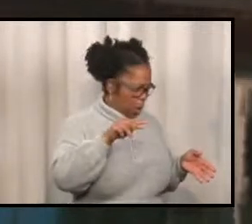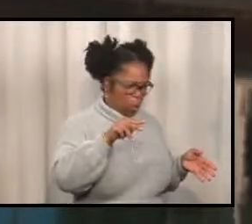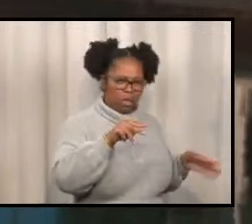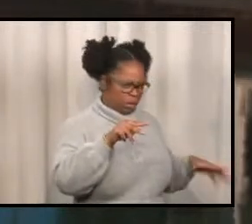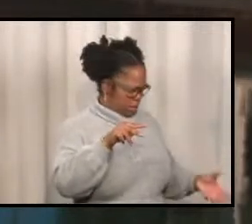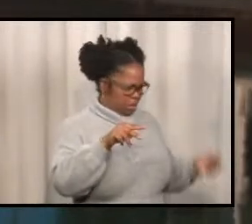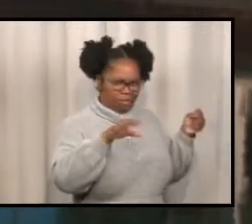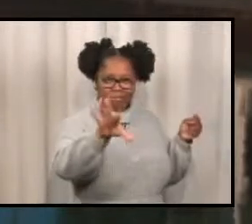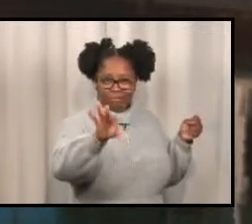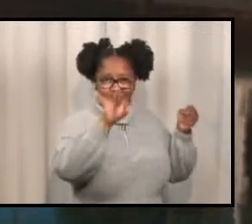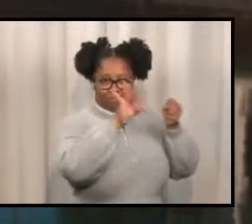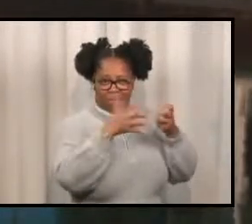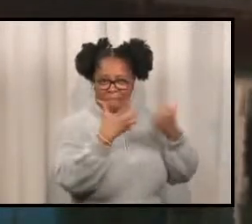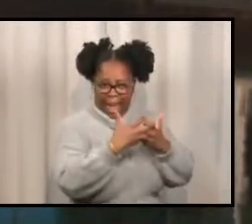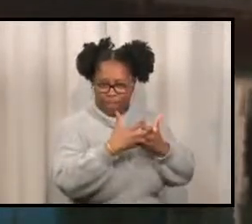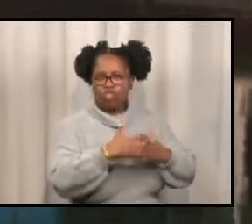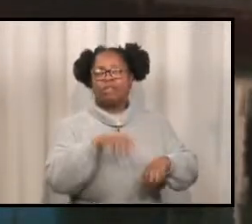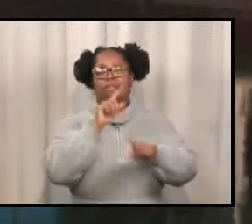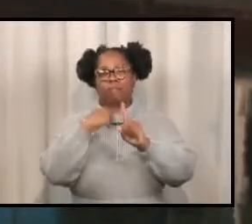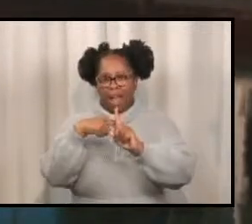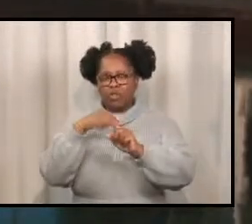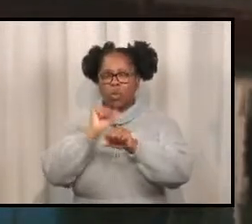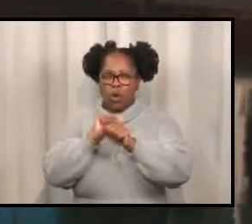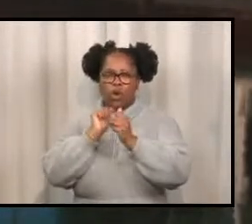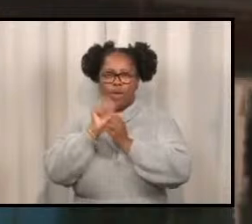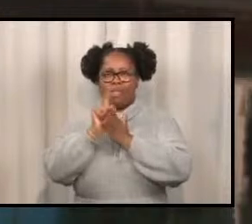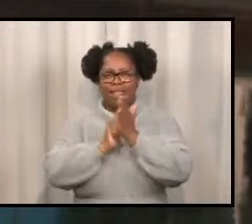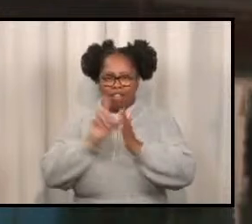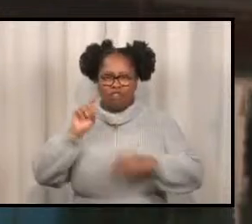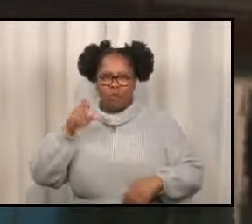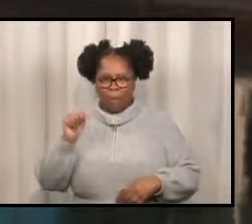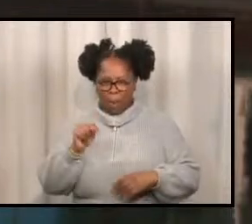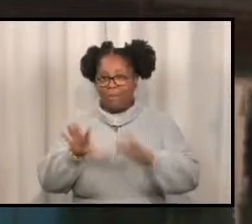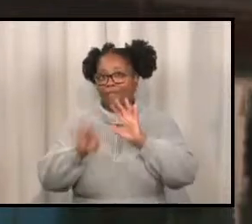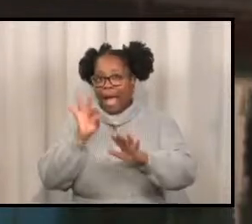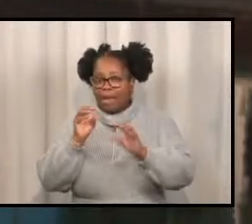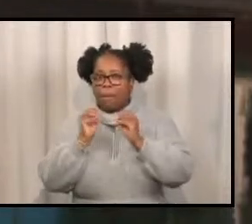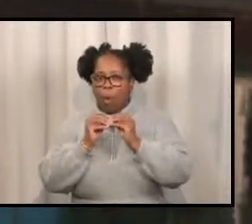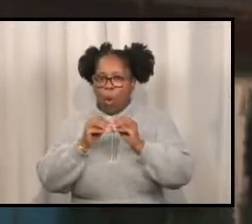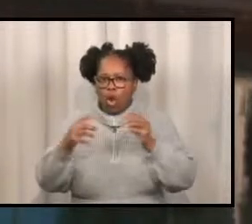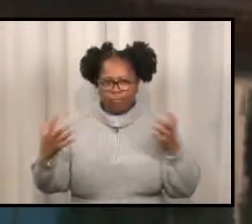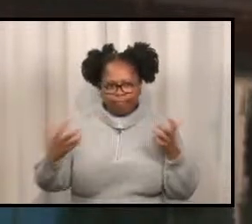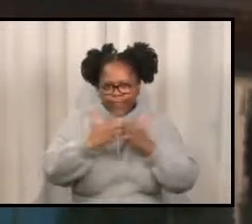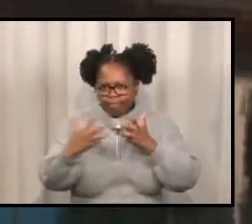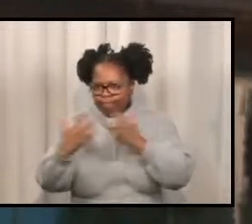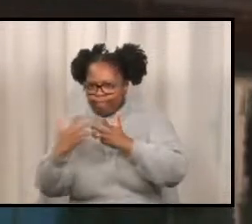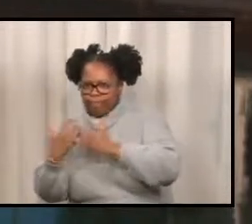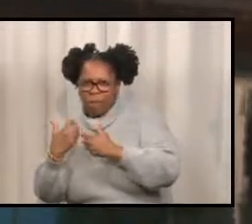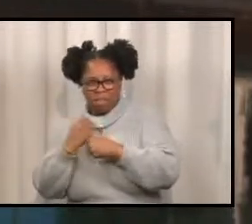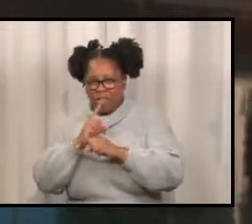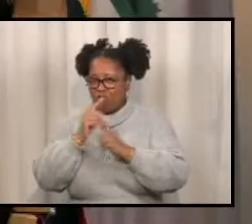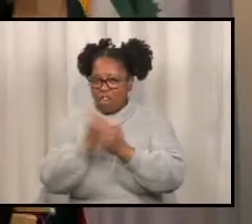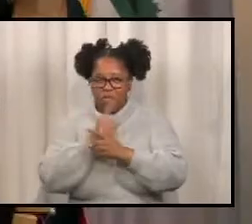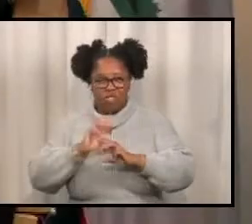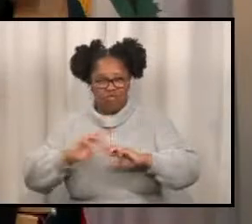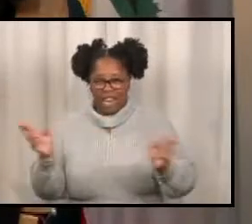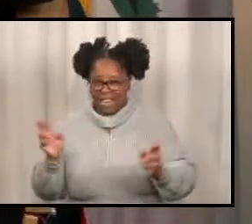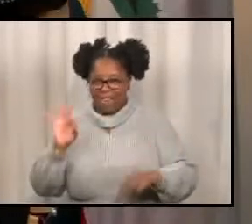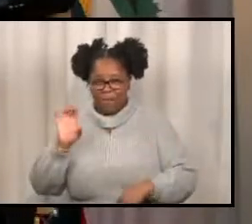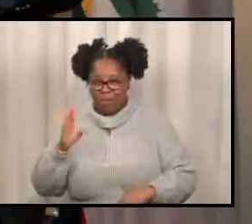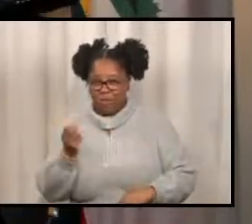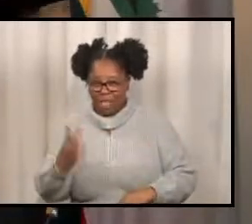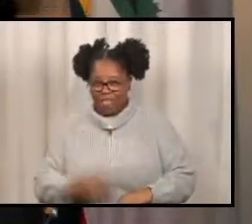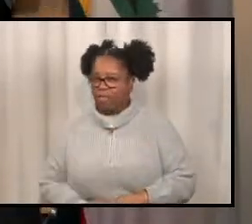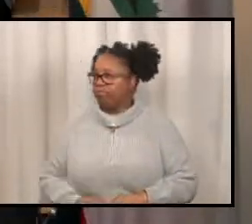legislative department to also conduct an additional set of matching activities to then get folks ready to start on February 12th. That's right. So